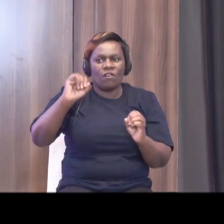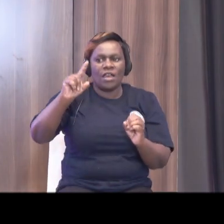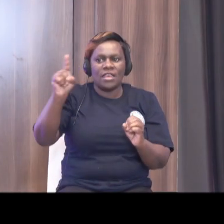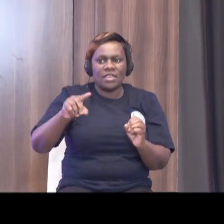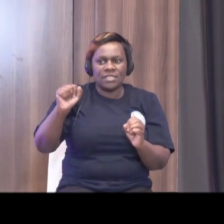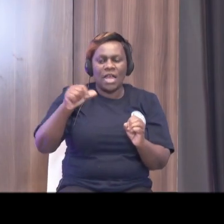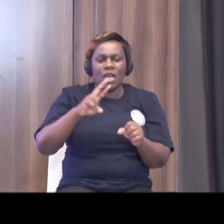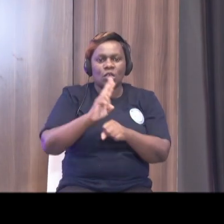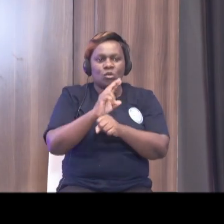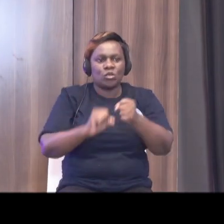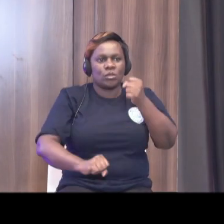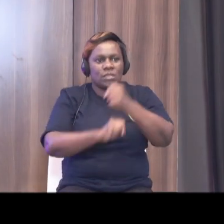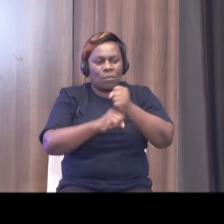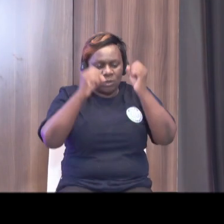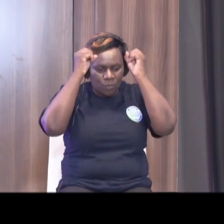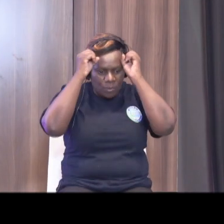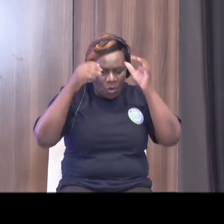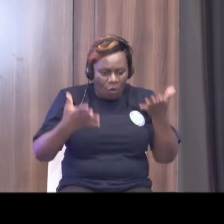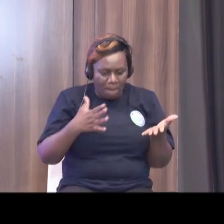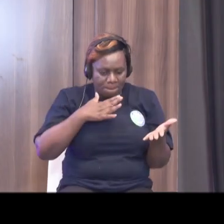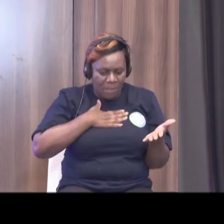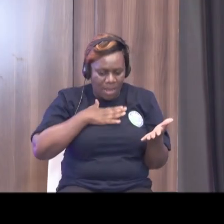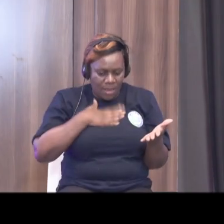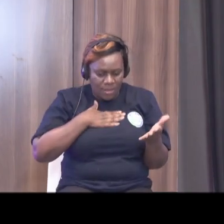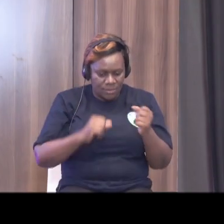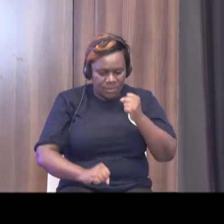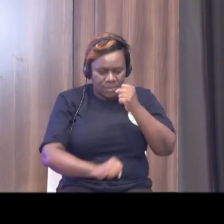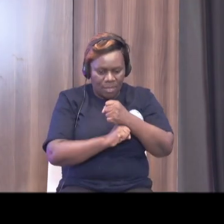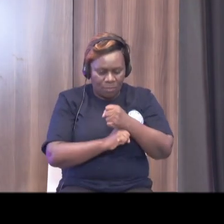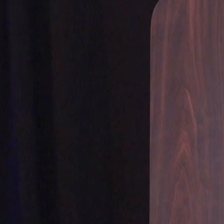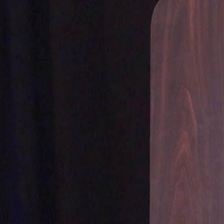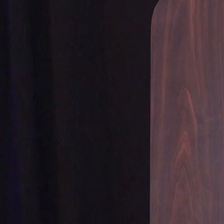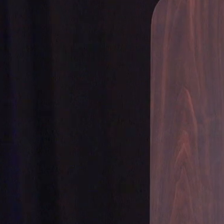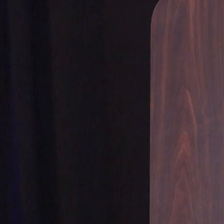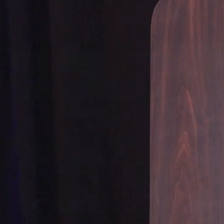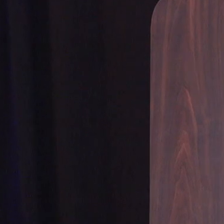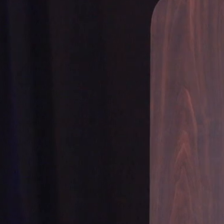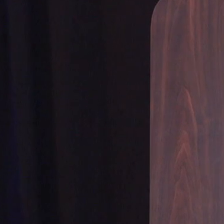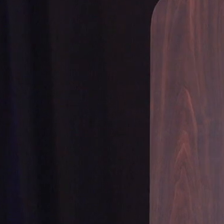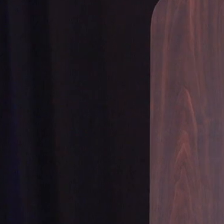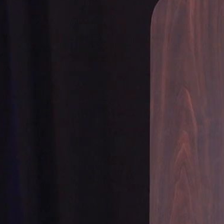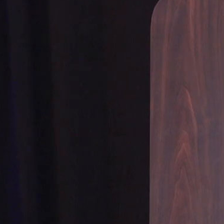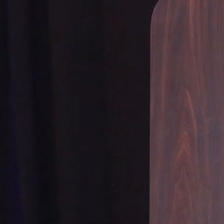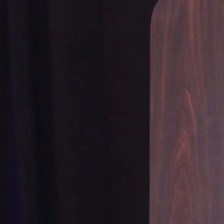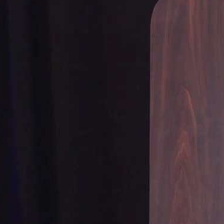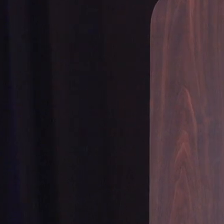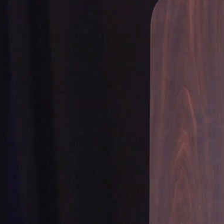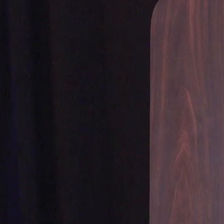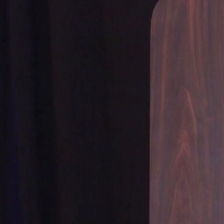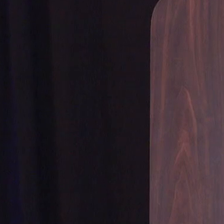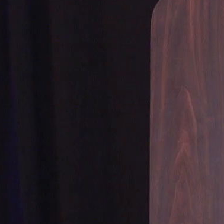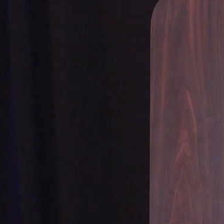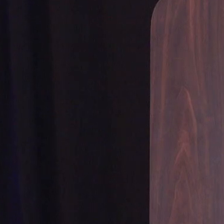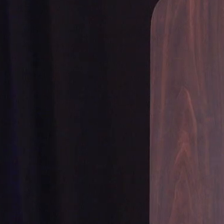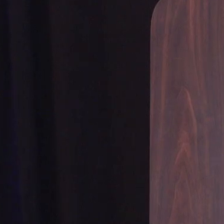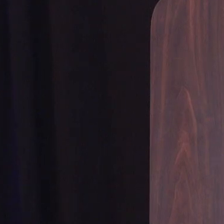for the support of the study or for my support for this talk. We did have important co-funding for the study from the